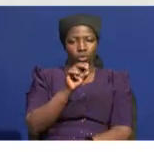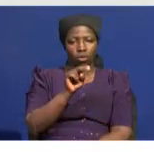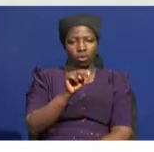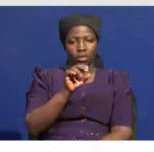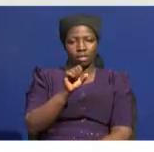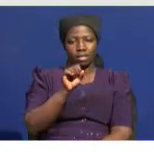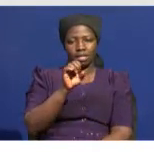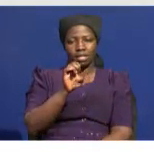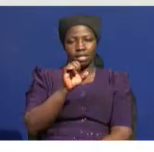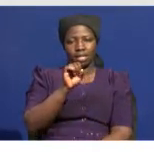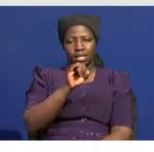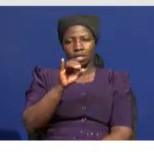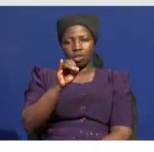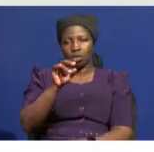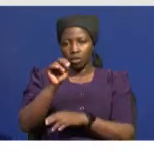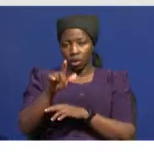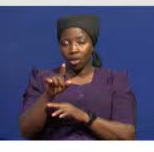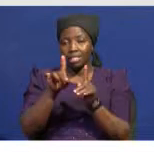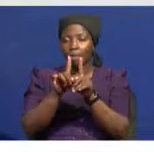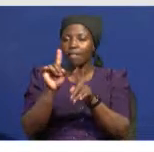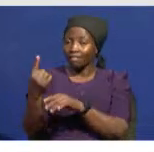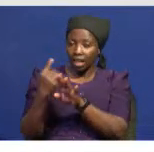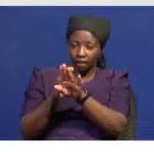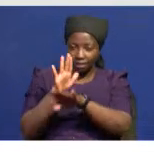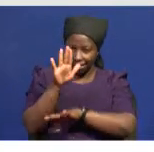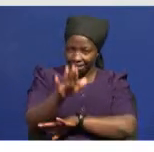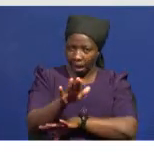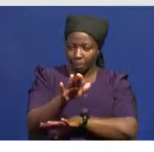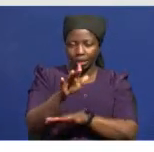as a first step in beginning